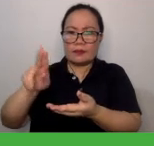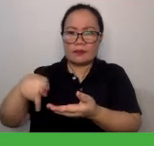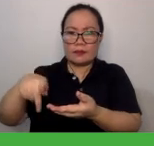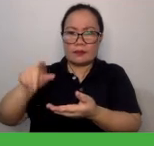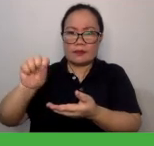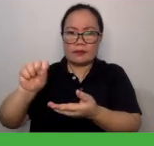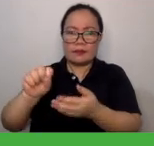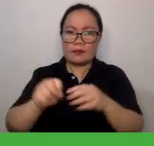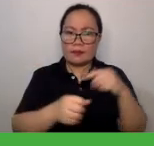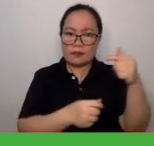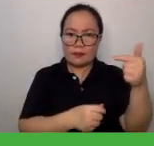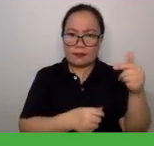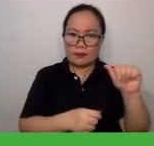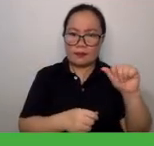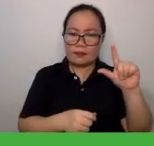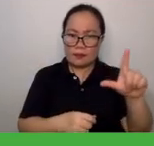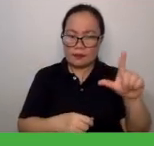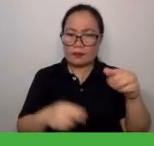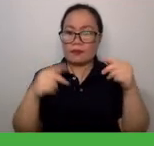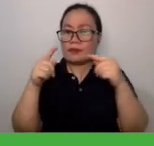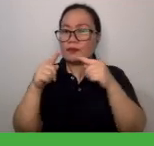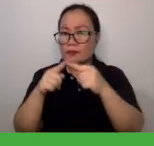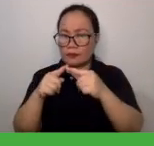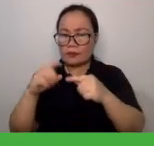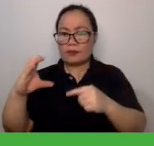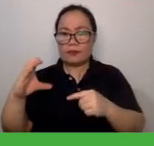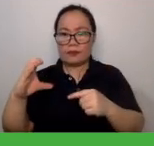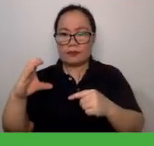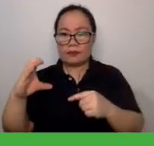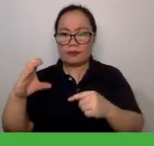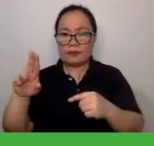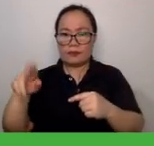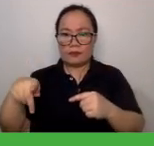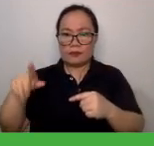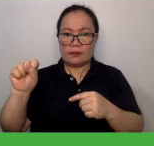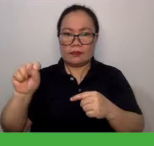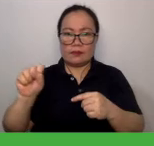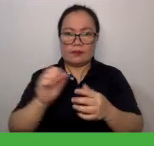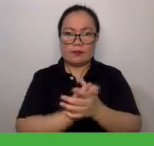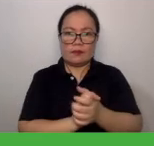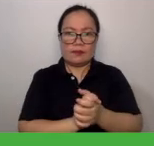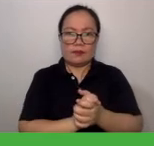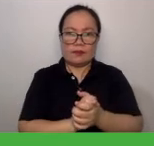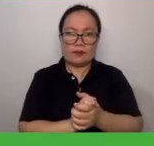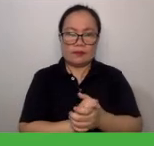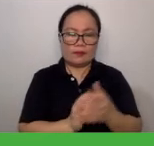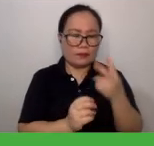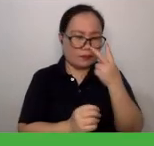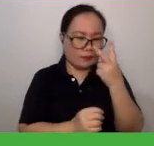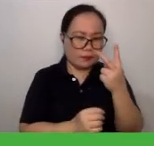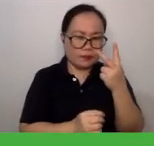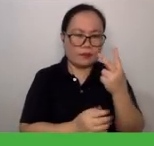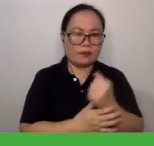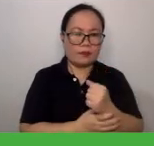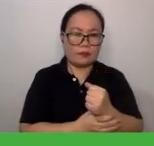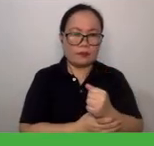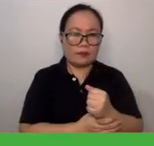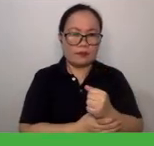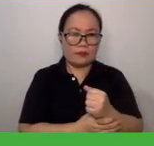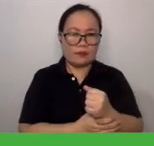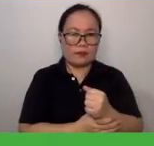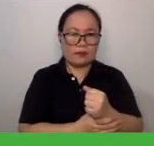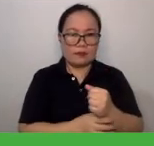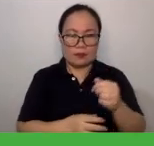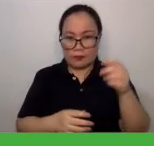gallon and cups naman. Okay, so meron tayo ditong cups. So, ibig sabihin, itong gallon mo,